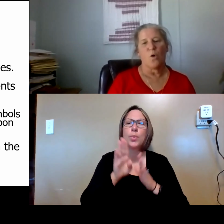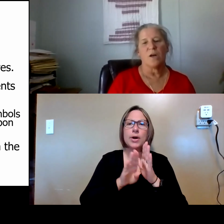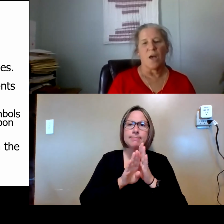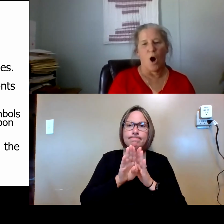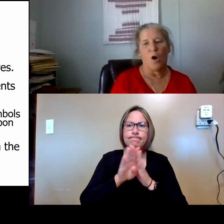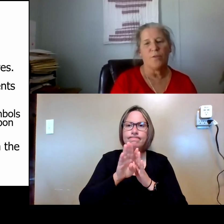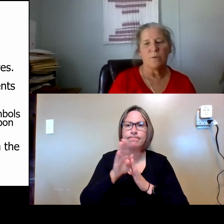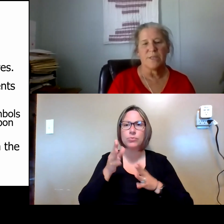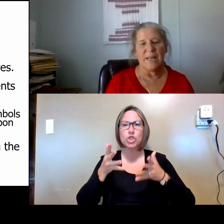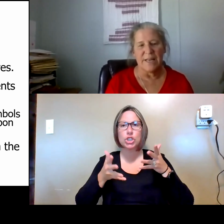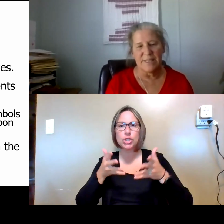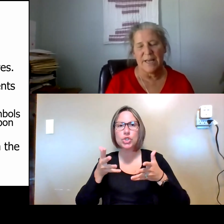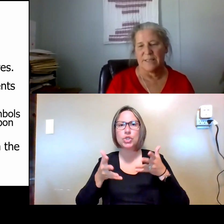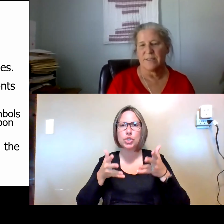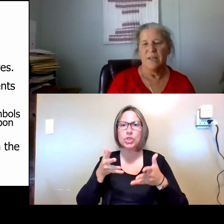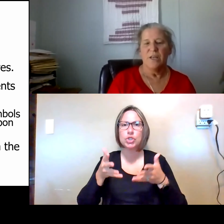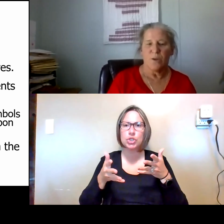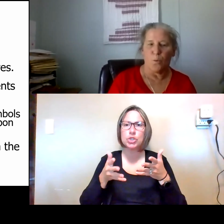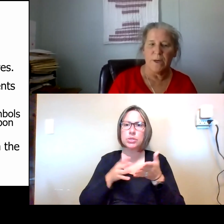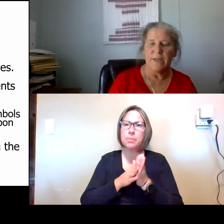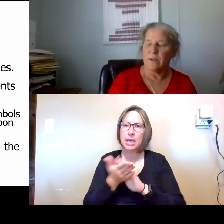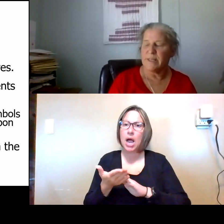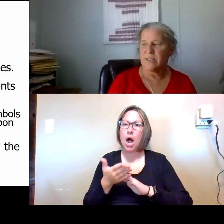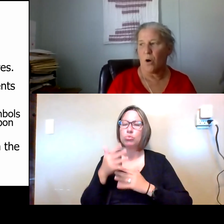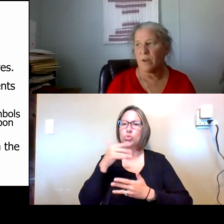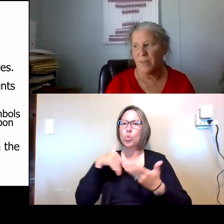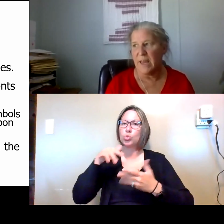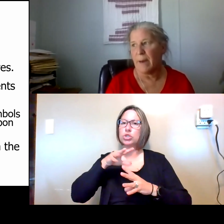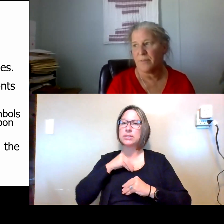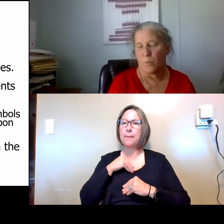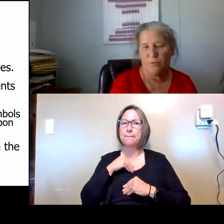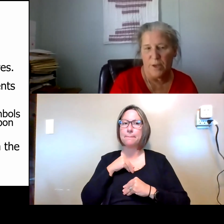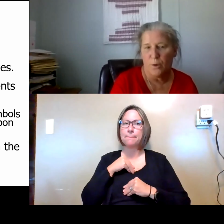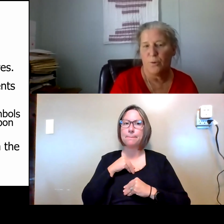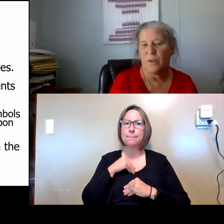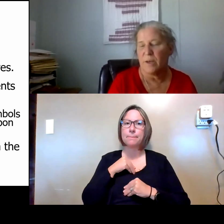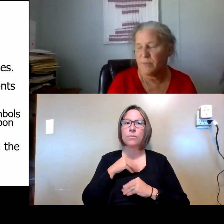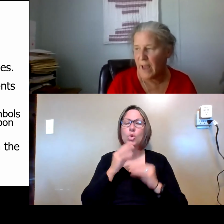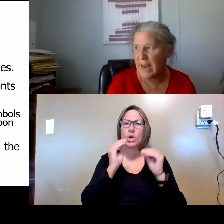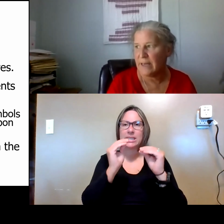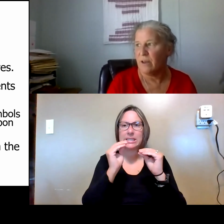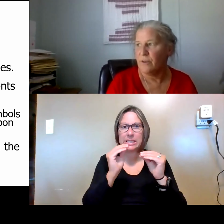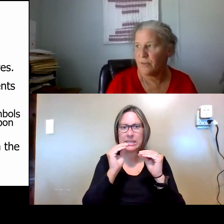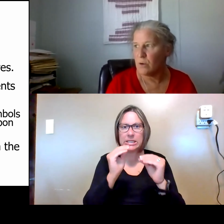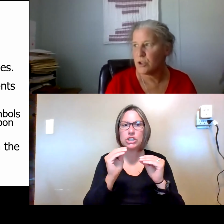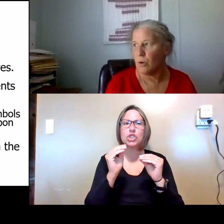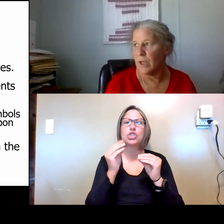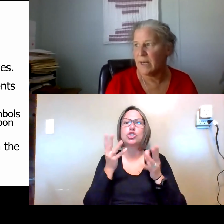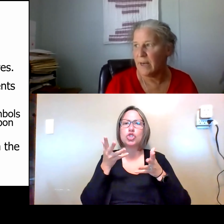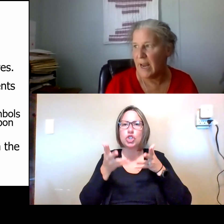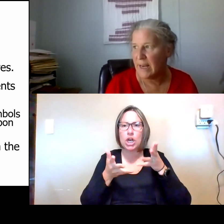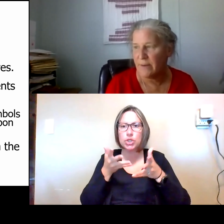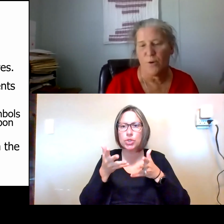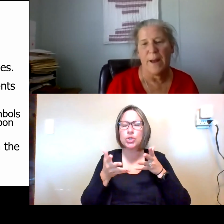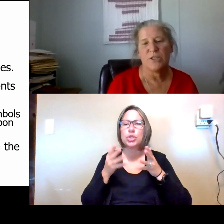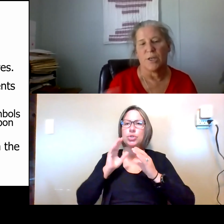gestures across all those intents. So we're really going to be starting to think about the refuse and obtain, social,